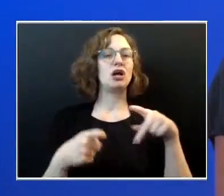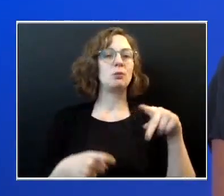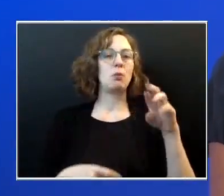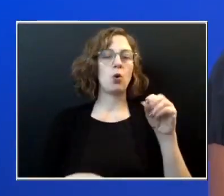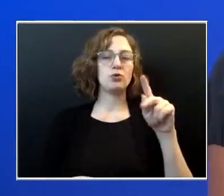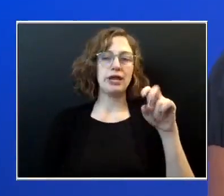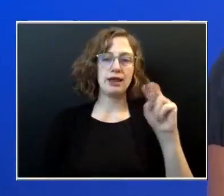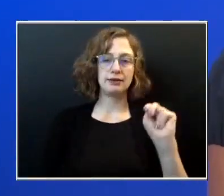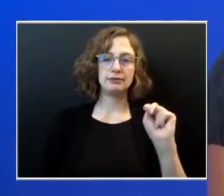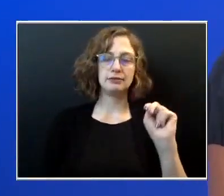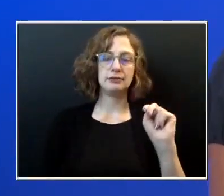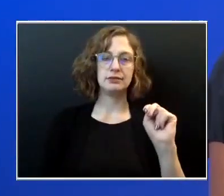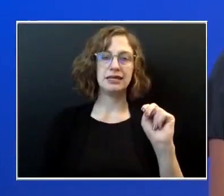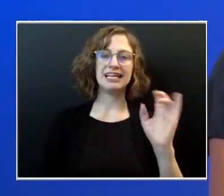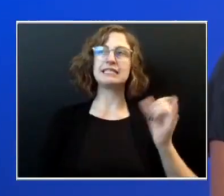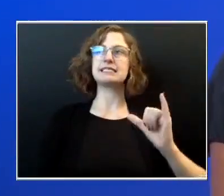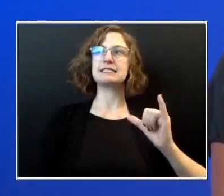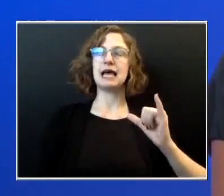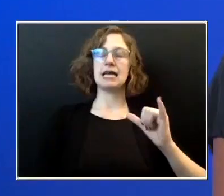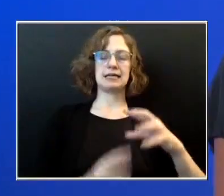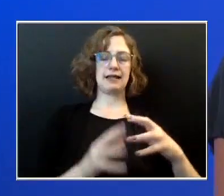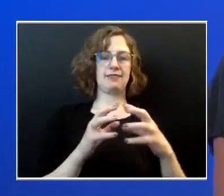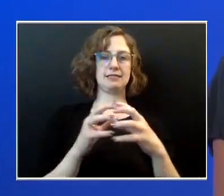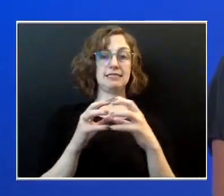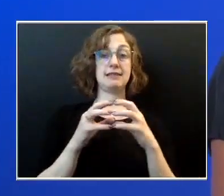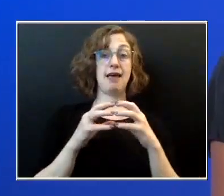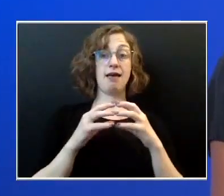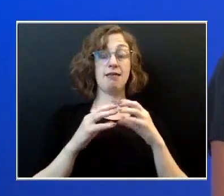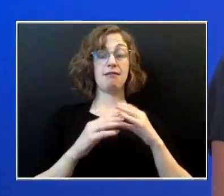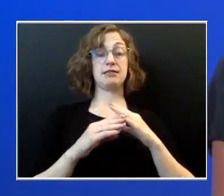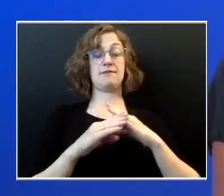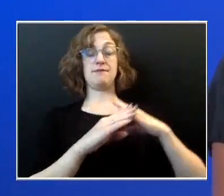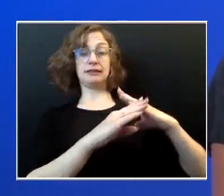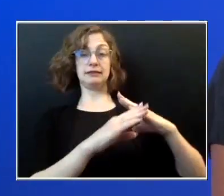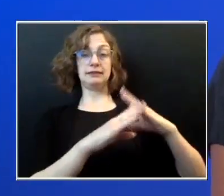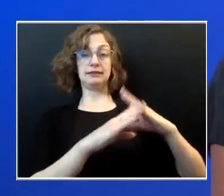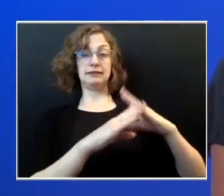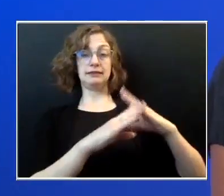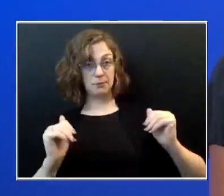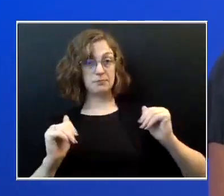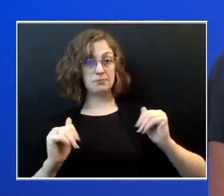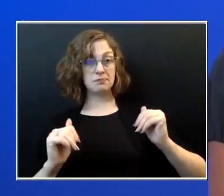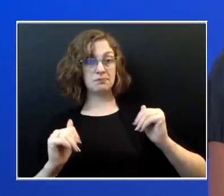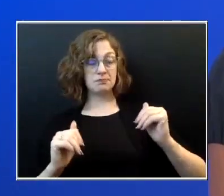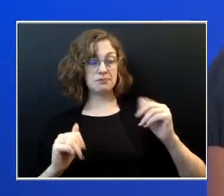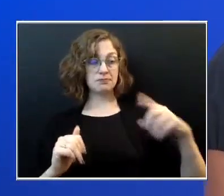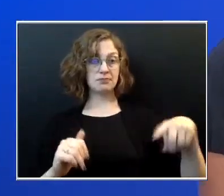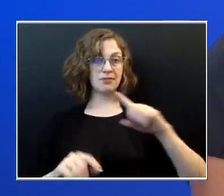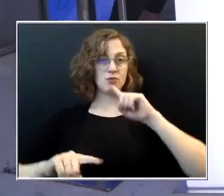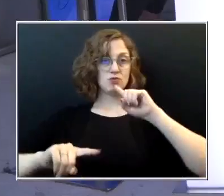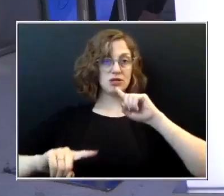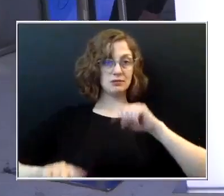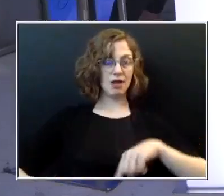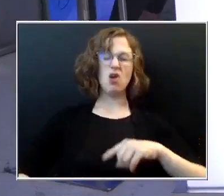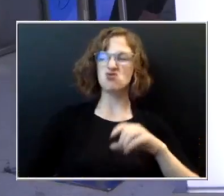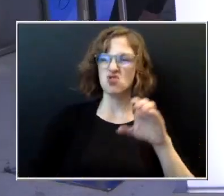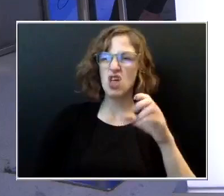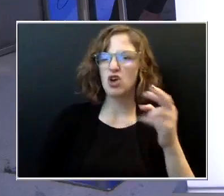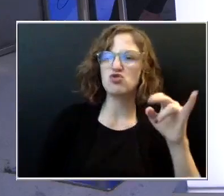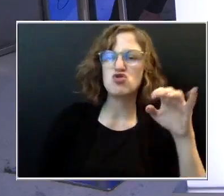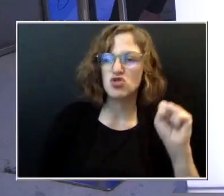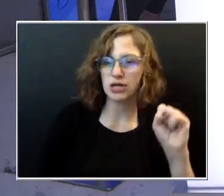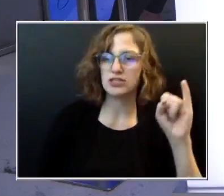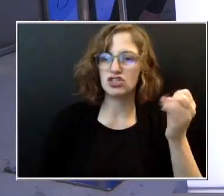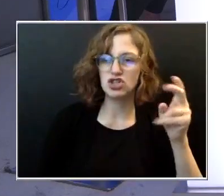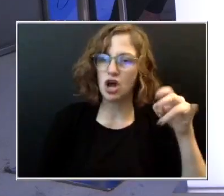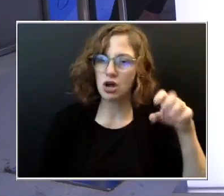cell defense system in the body. Okay. So they are responsive to heat, which is why they're We're named. talking Chris Jones right now. This is defense. I got Yes, it. All right. yes. Now I'm